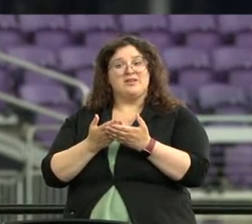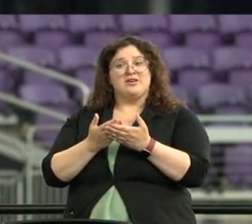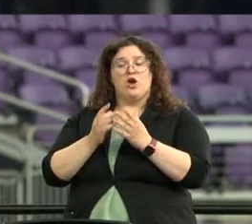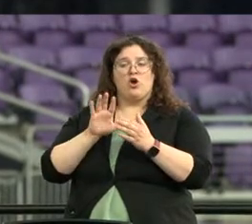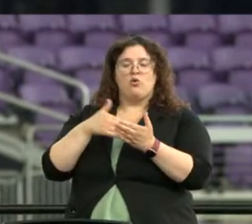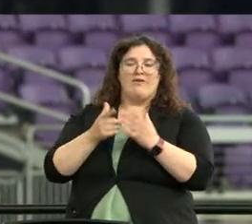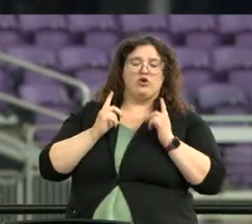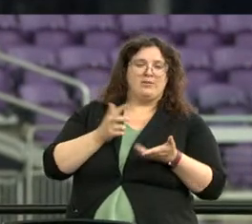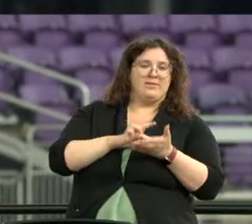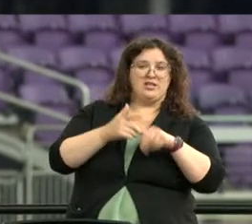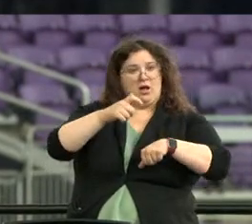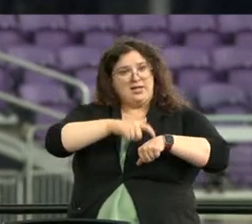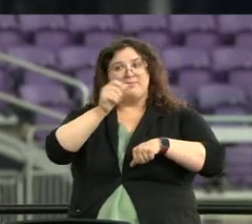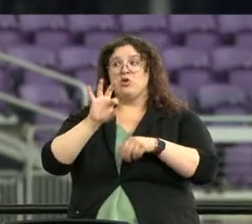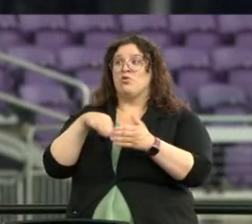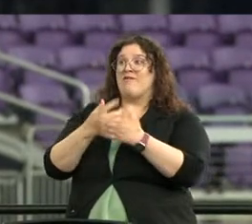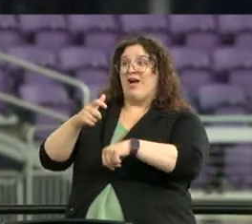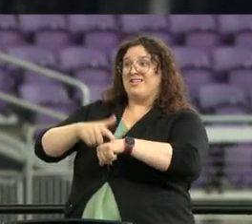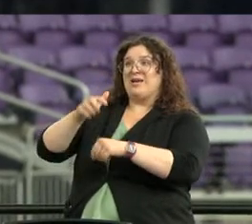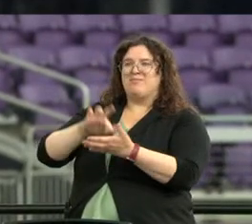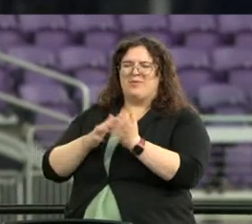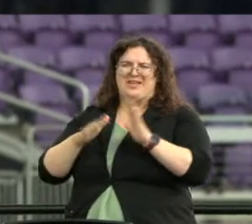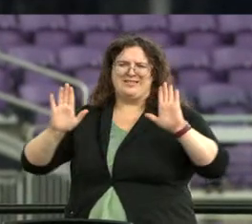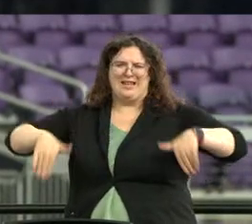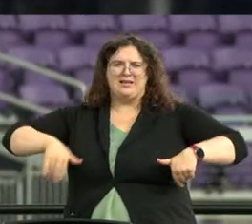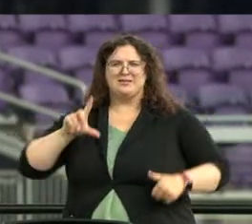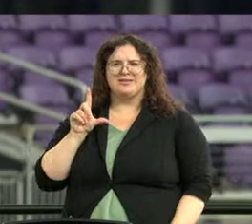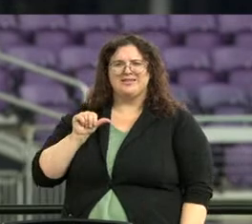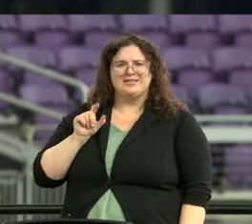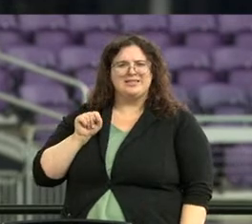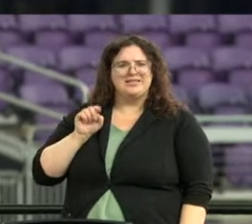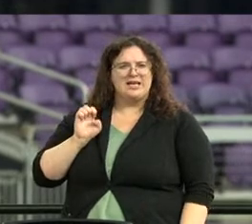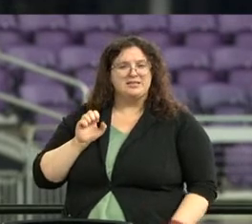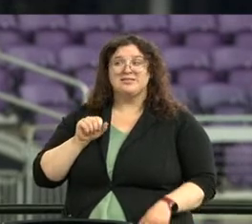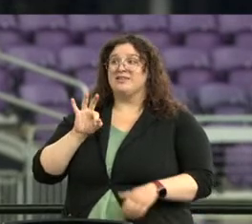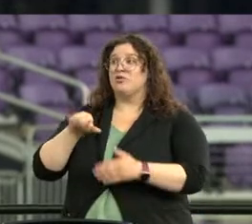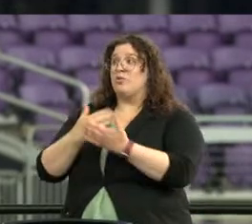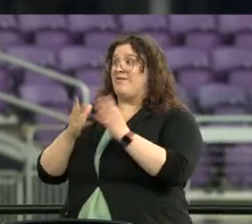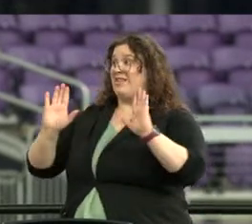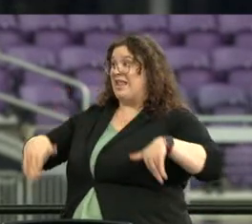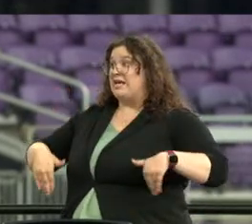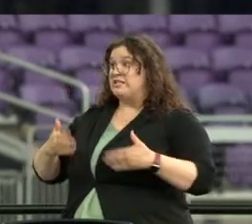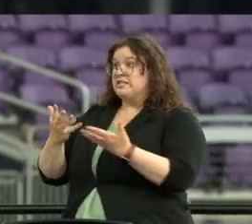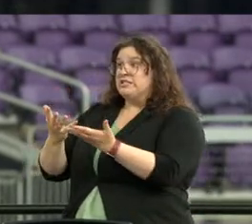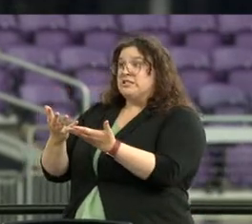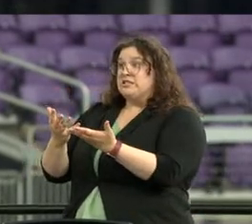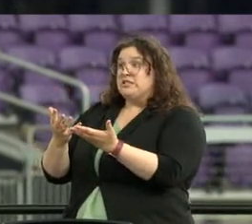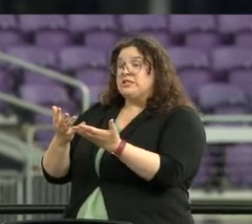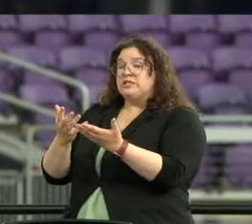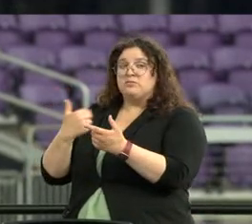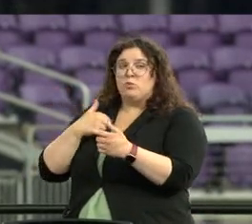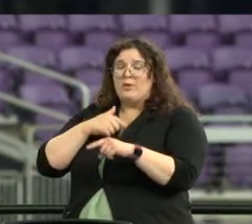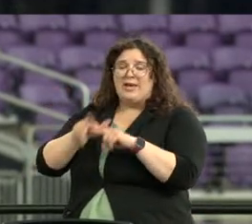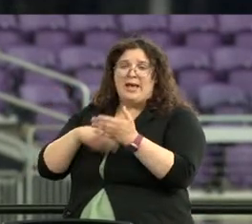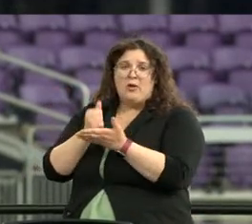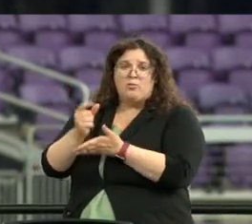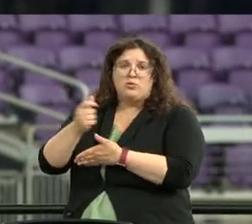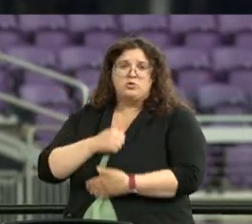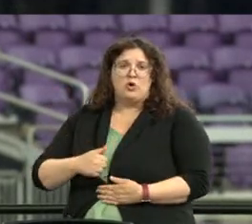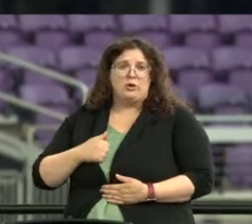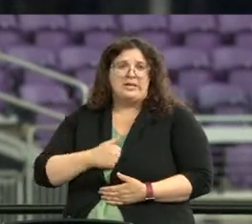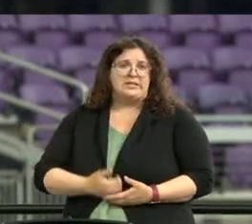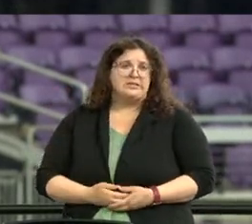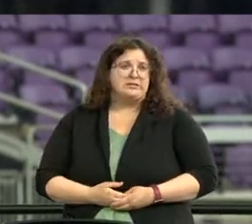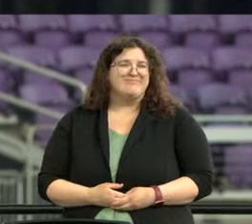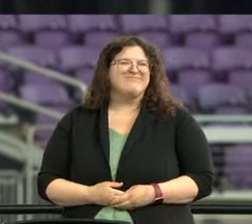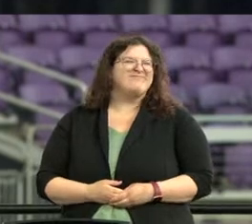If you arrive early, you're on time. If you arrive on time, you're late. And if you're late, there's nothing the Power of Five can do for you. Half